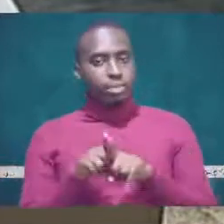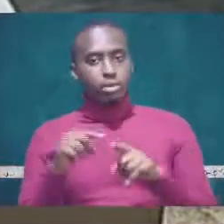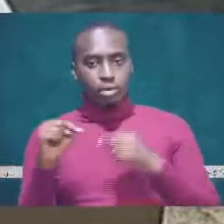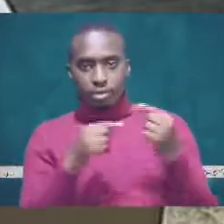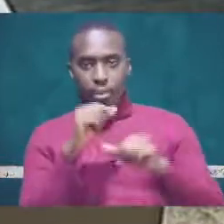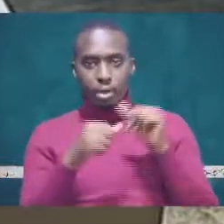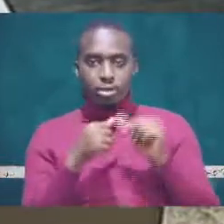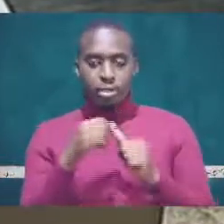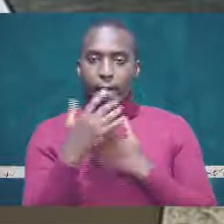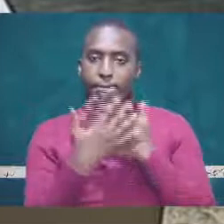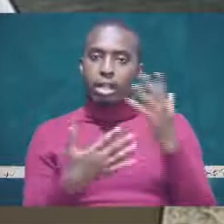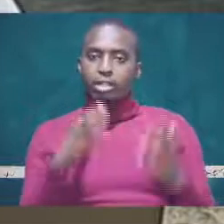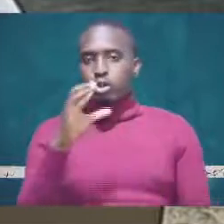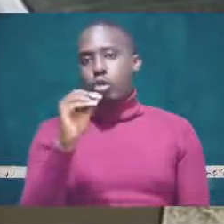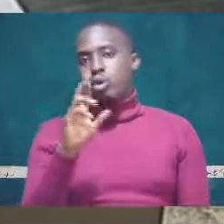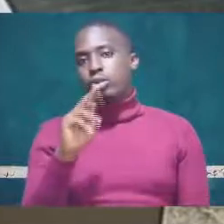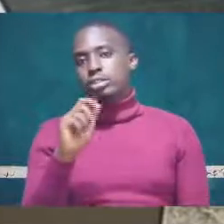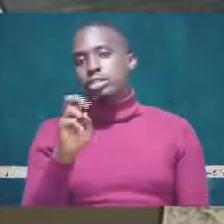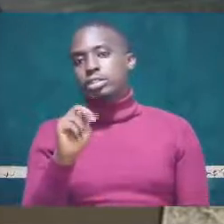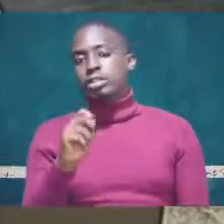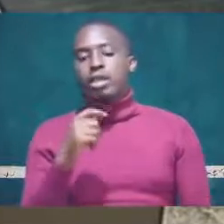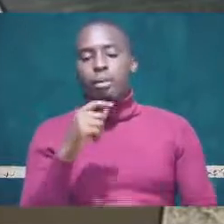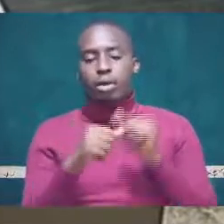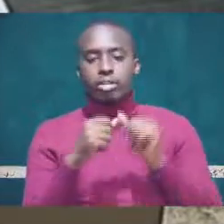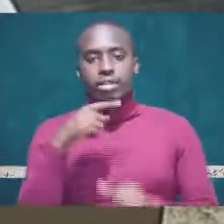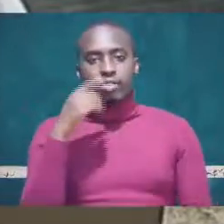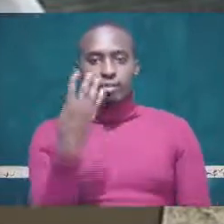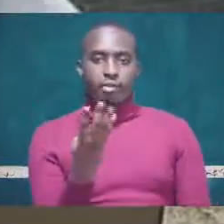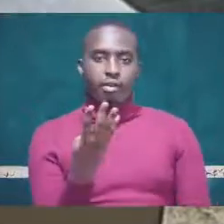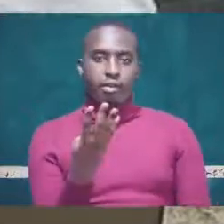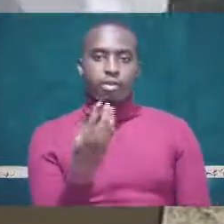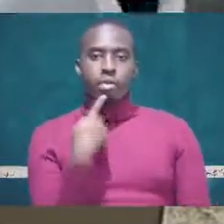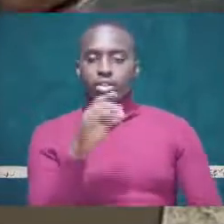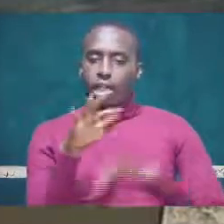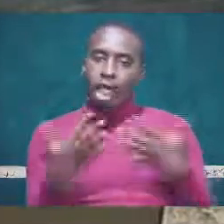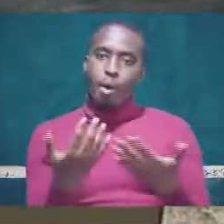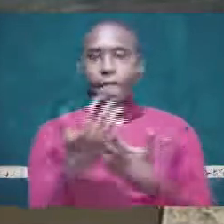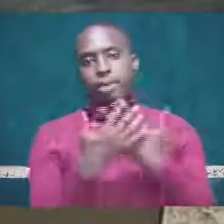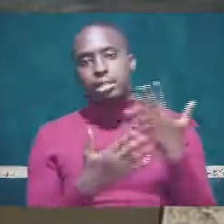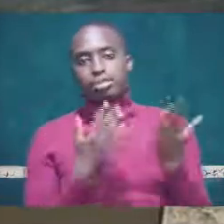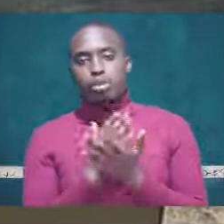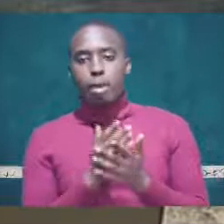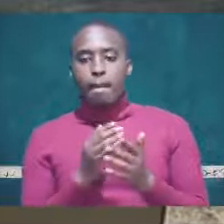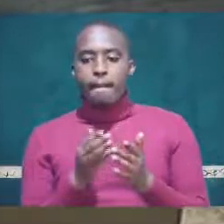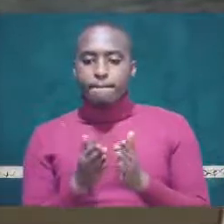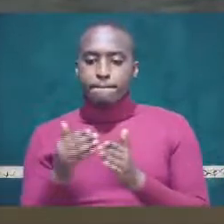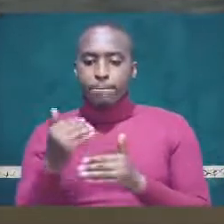about blood clotting. That was Lesson 4. We talked about how the the process of blood